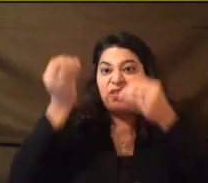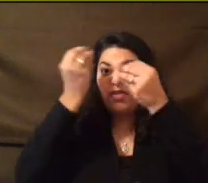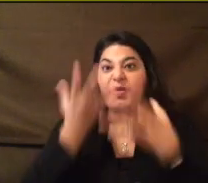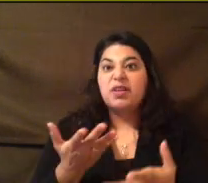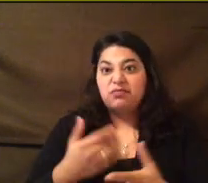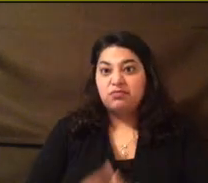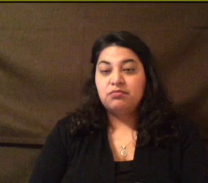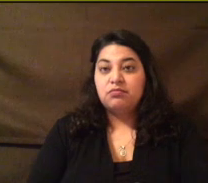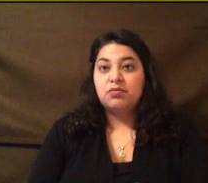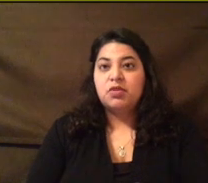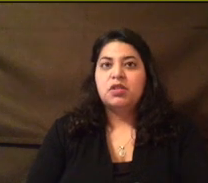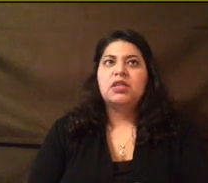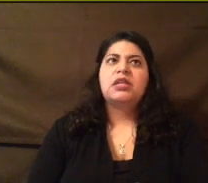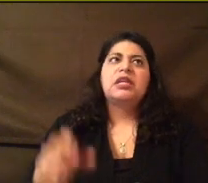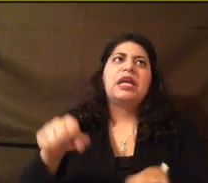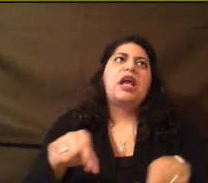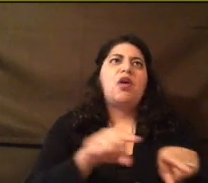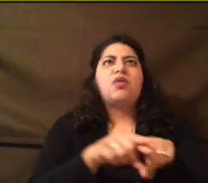animal